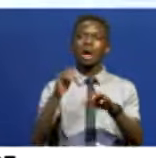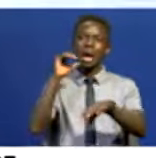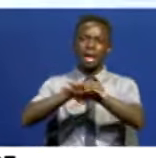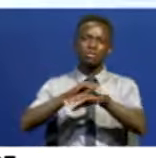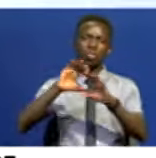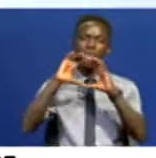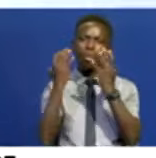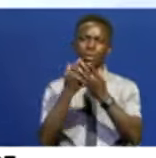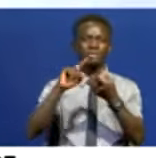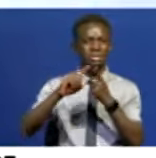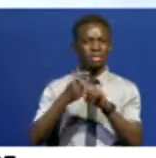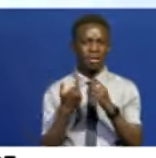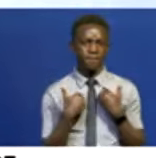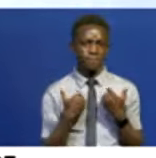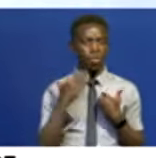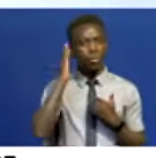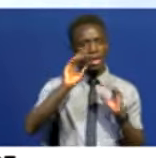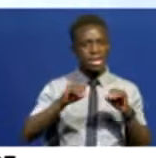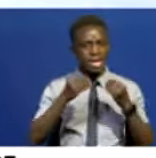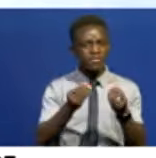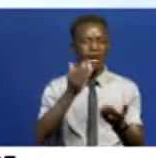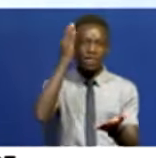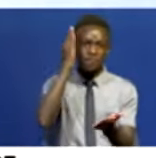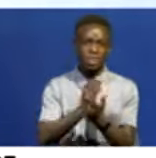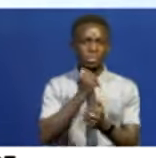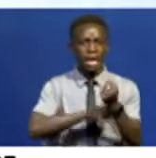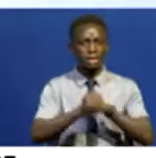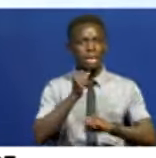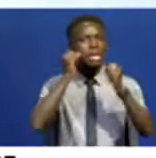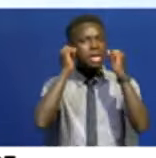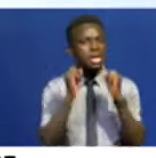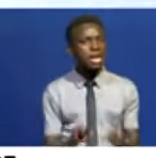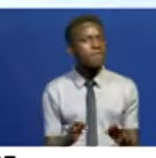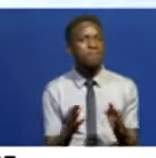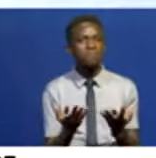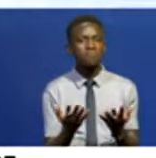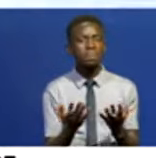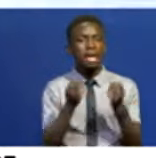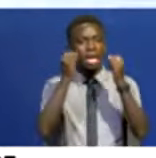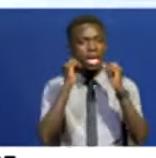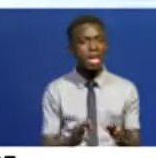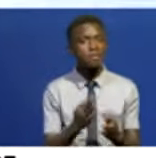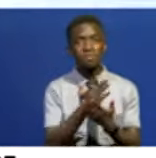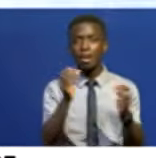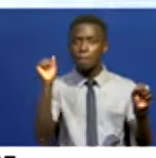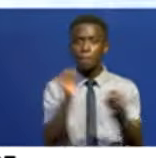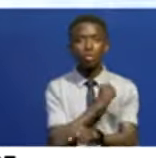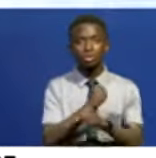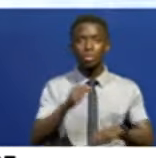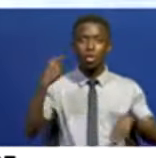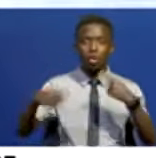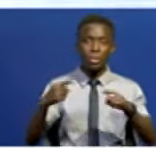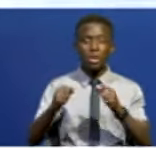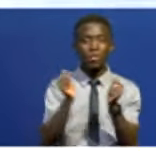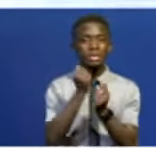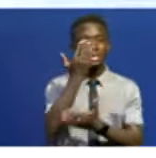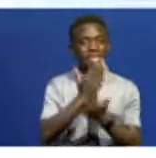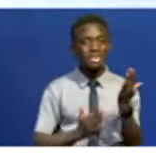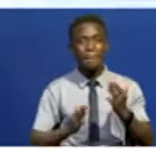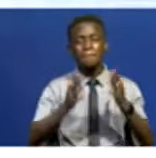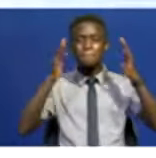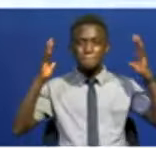action. If in the event that you cannot compete with some of the big